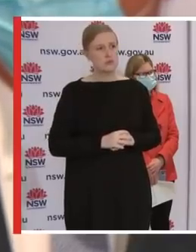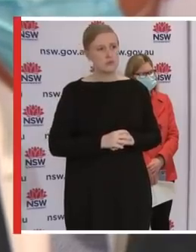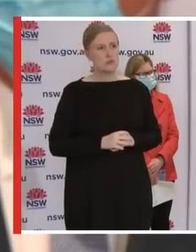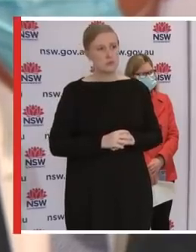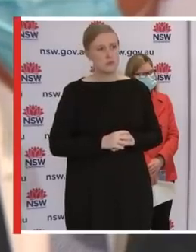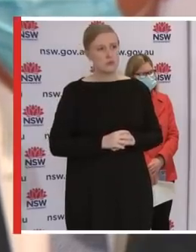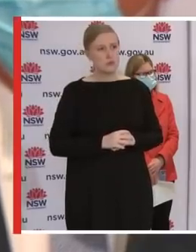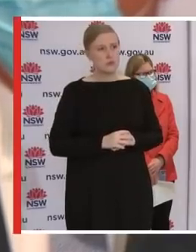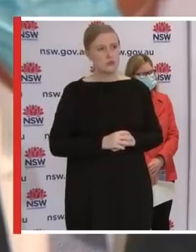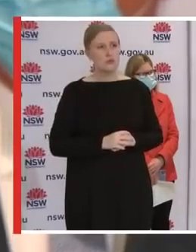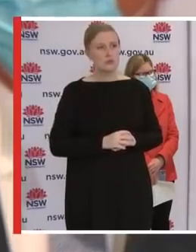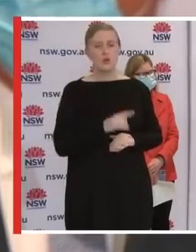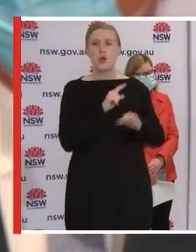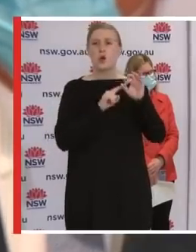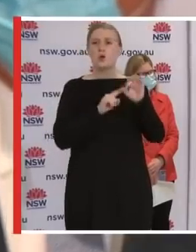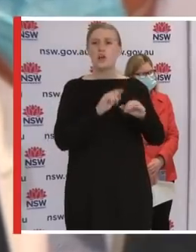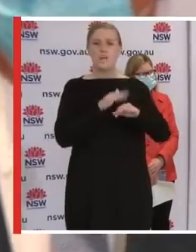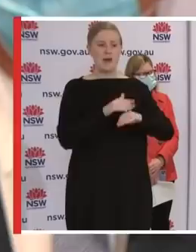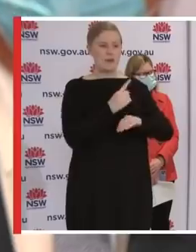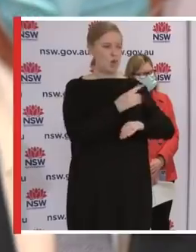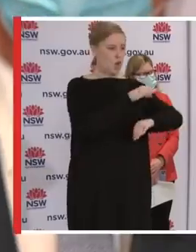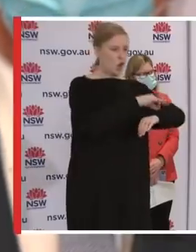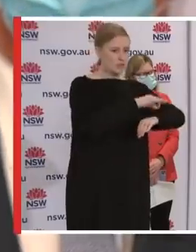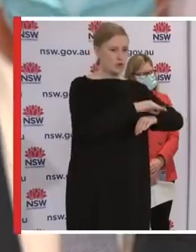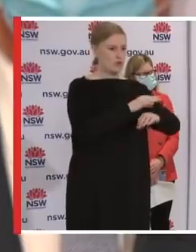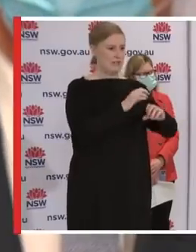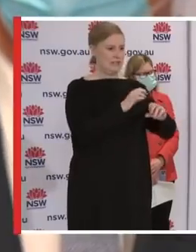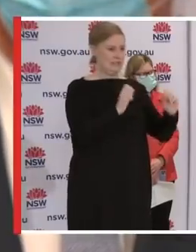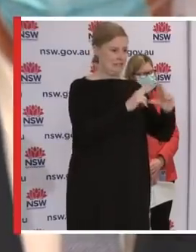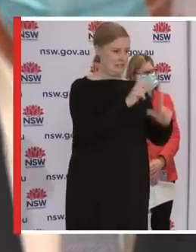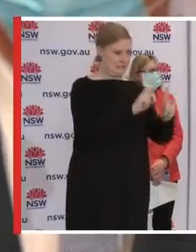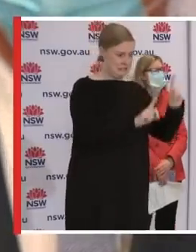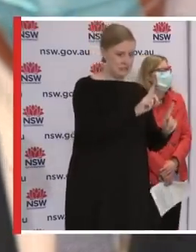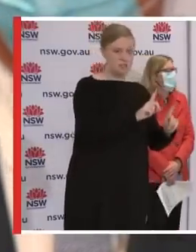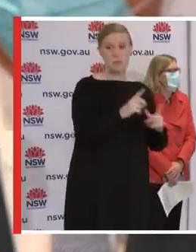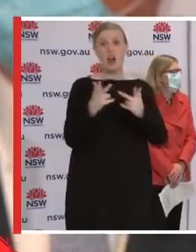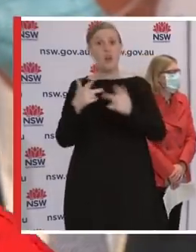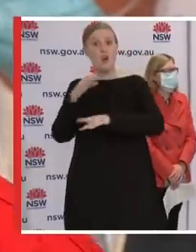other hospitals, potentially Wollongong? Not that I'm aware of. Dr. Chart,